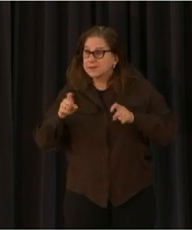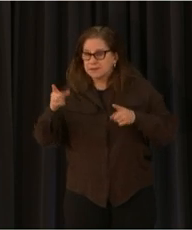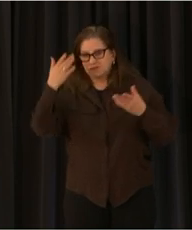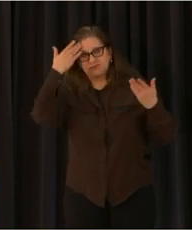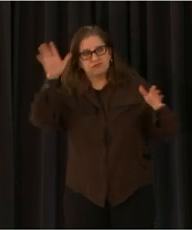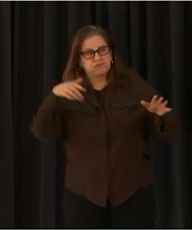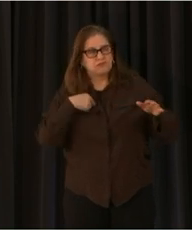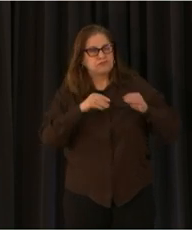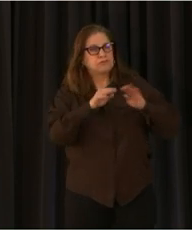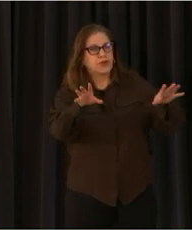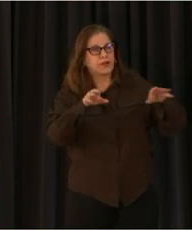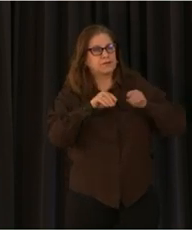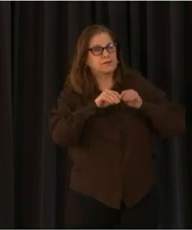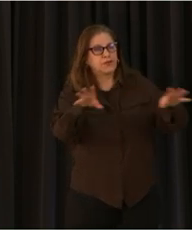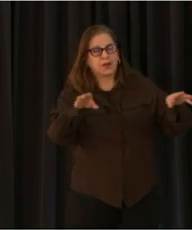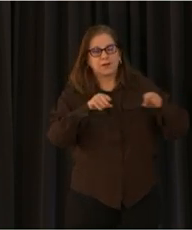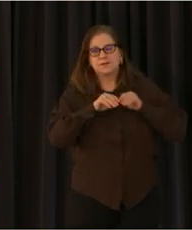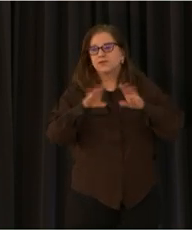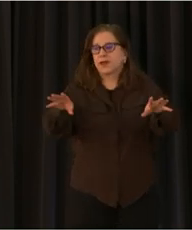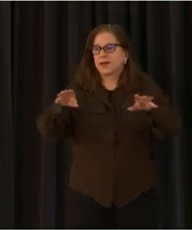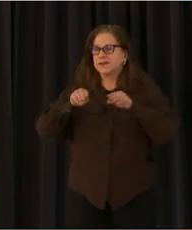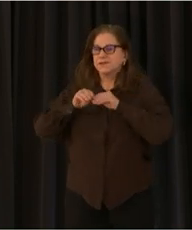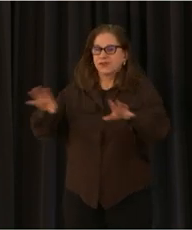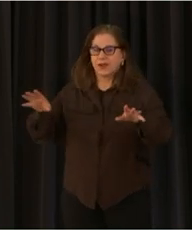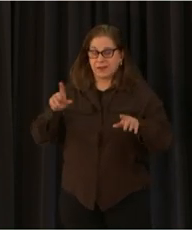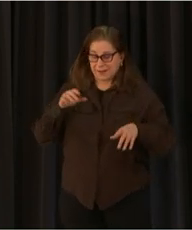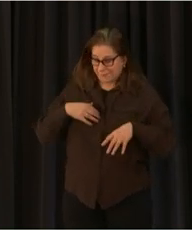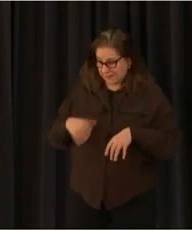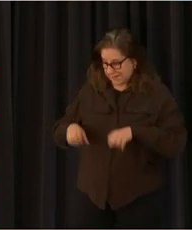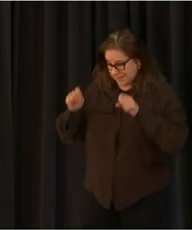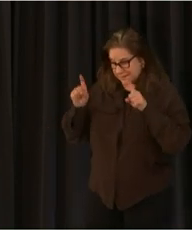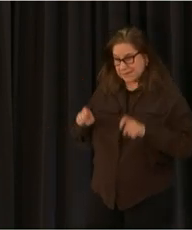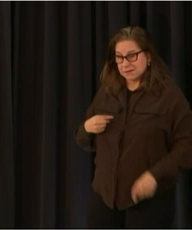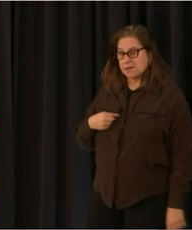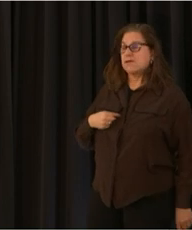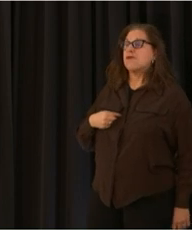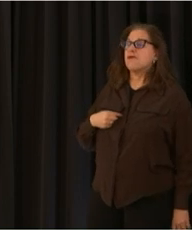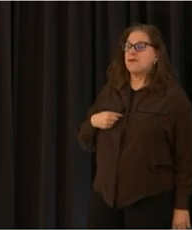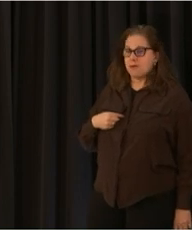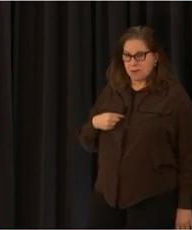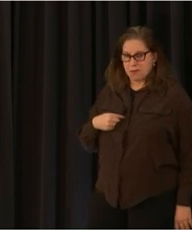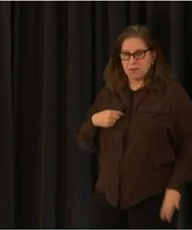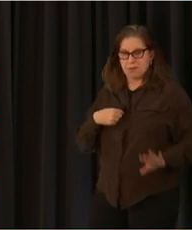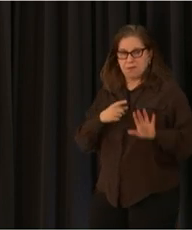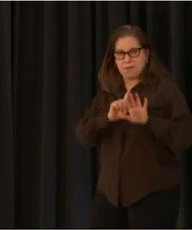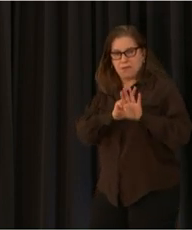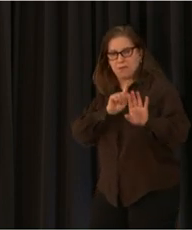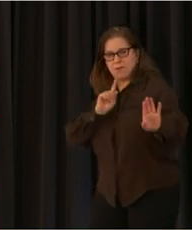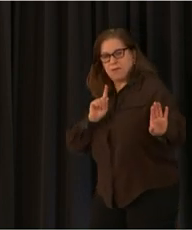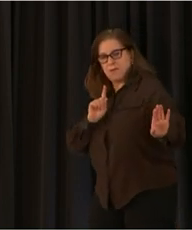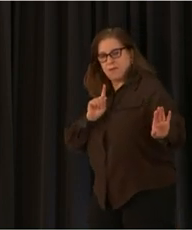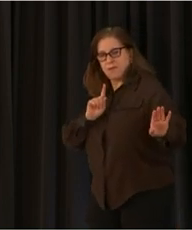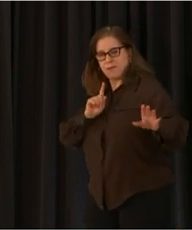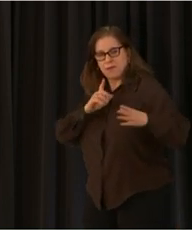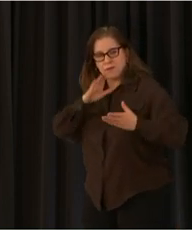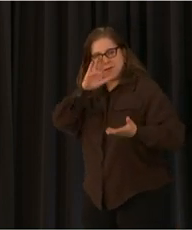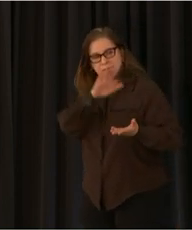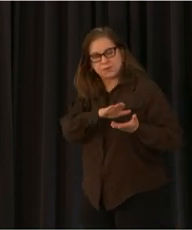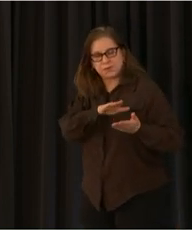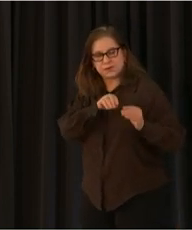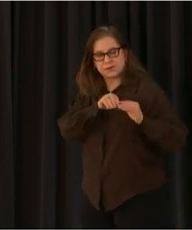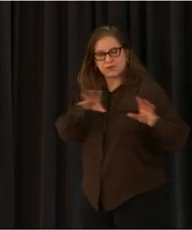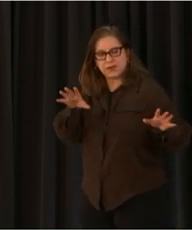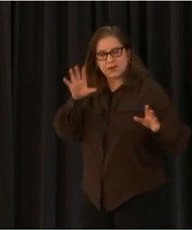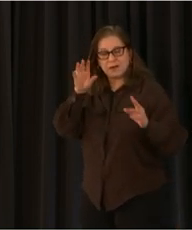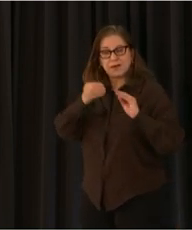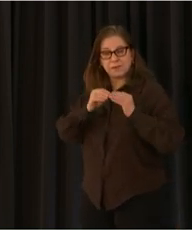3 or 5 days after having an exposure, and they become positive, then they can spread the virus in the community as well. So having the